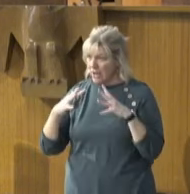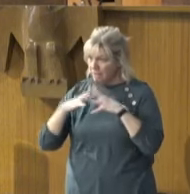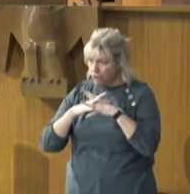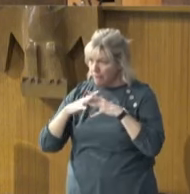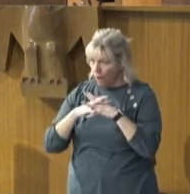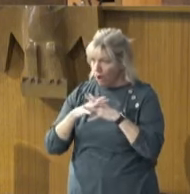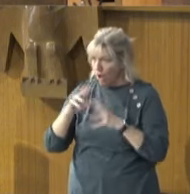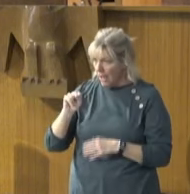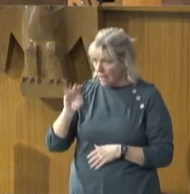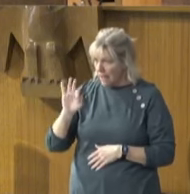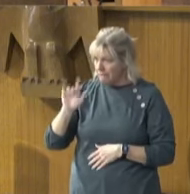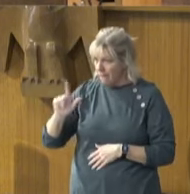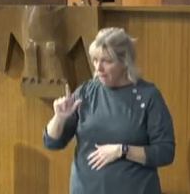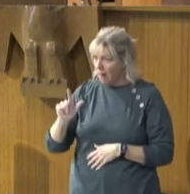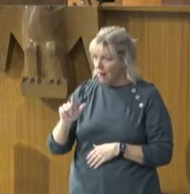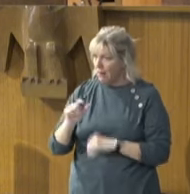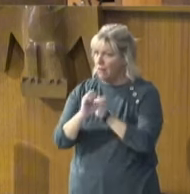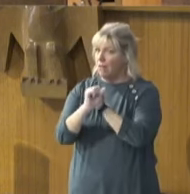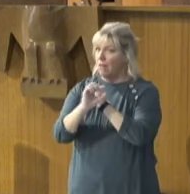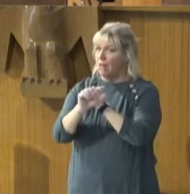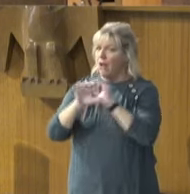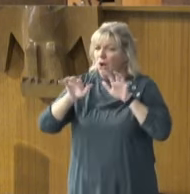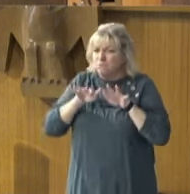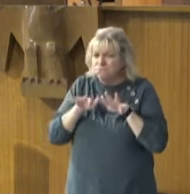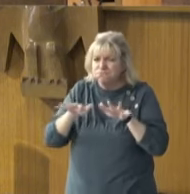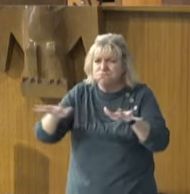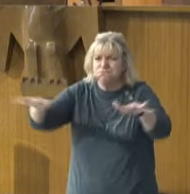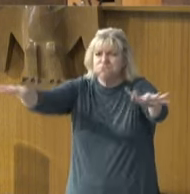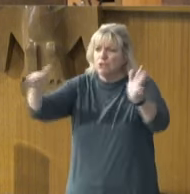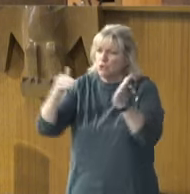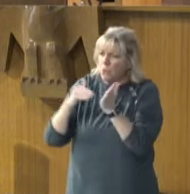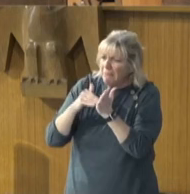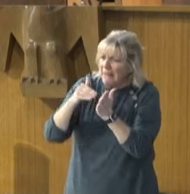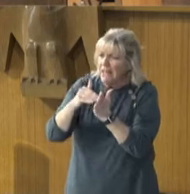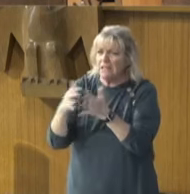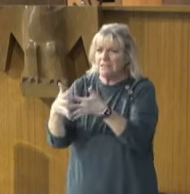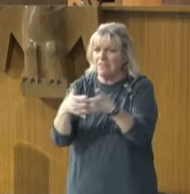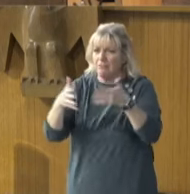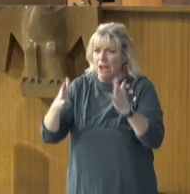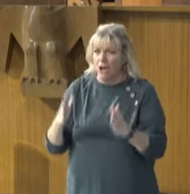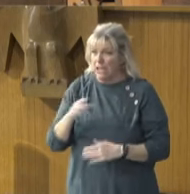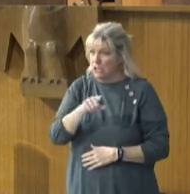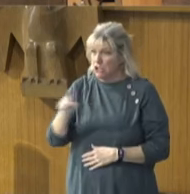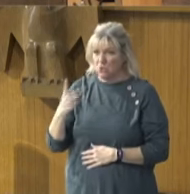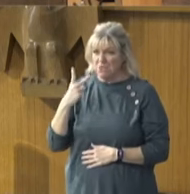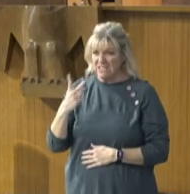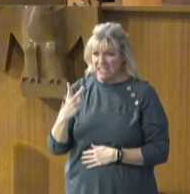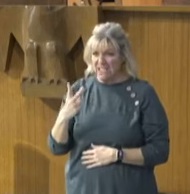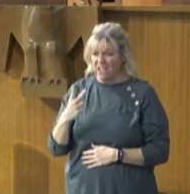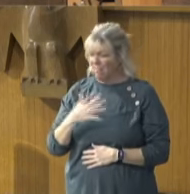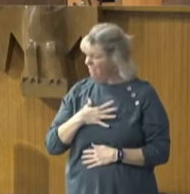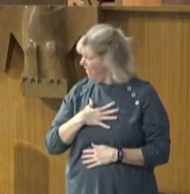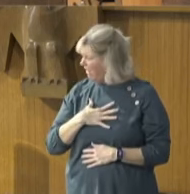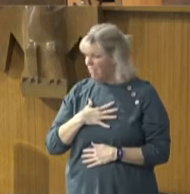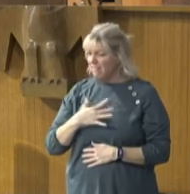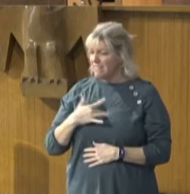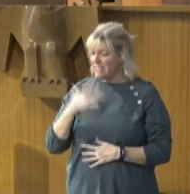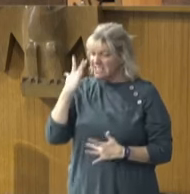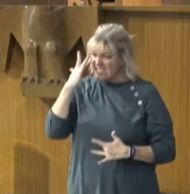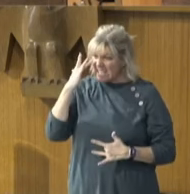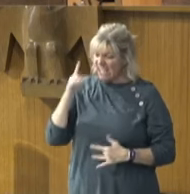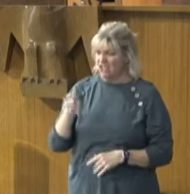football games to millions of Americans should make you absolutely sick to your stomach.